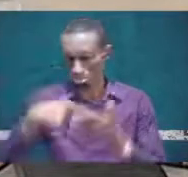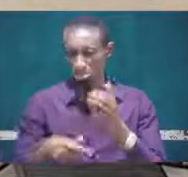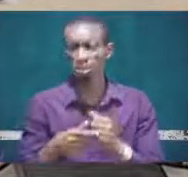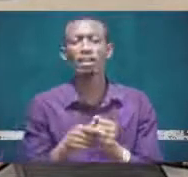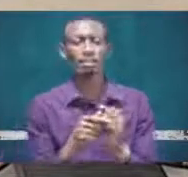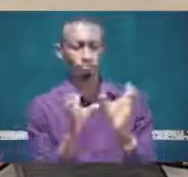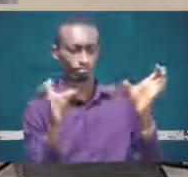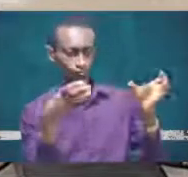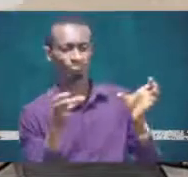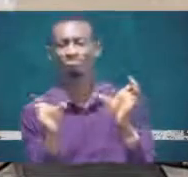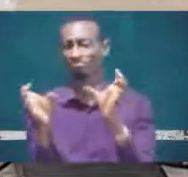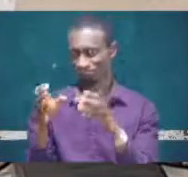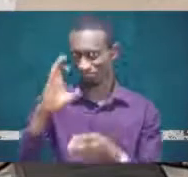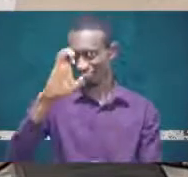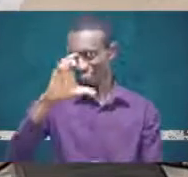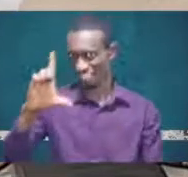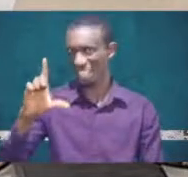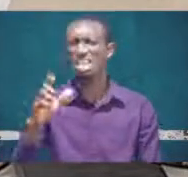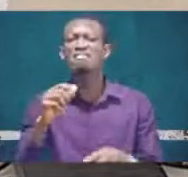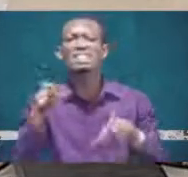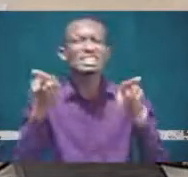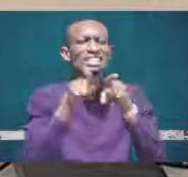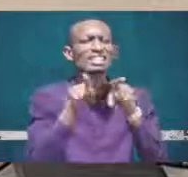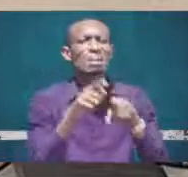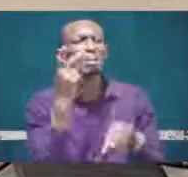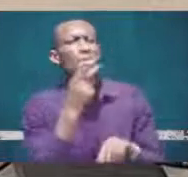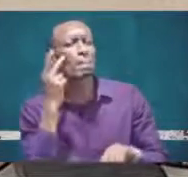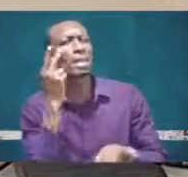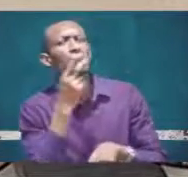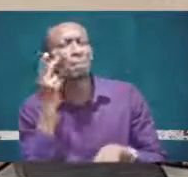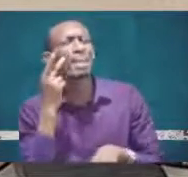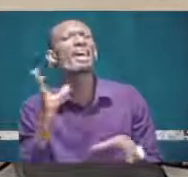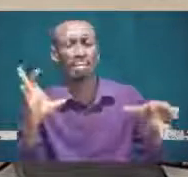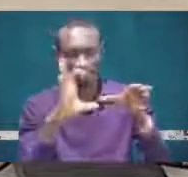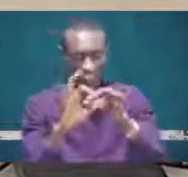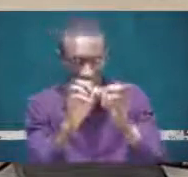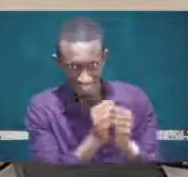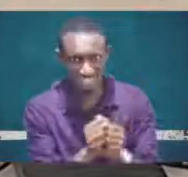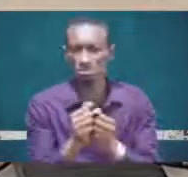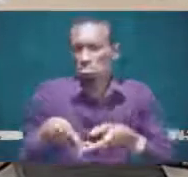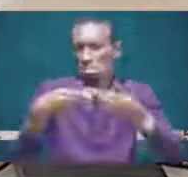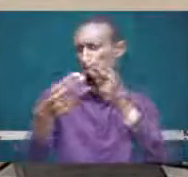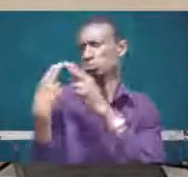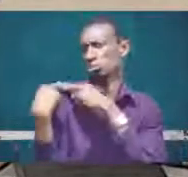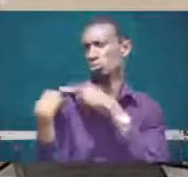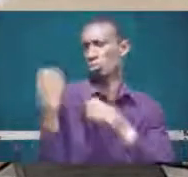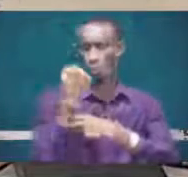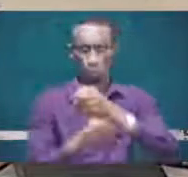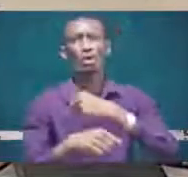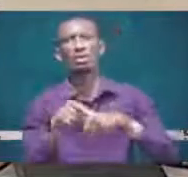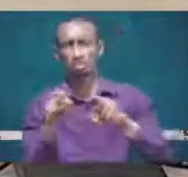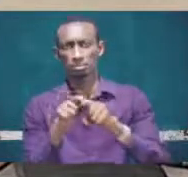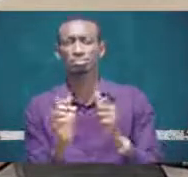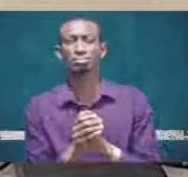perform a particular function. We have seen that in the human body, we have 4 different